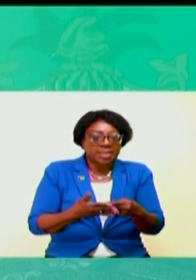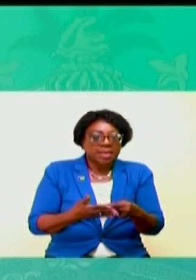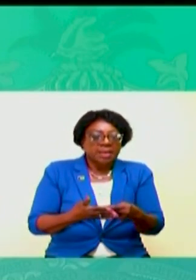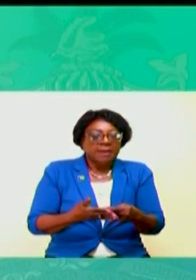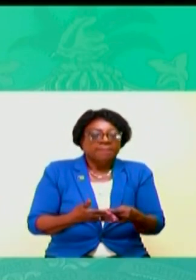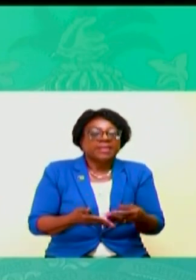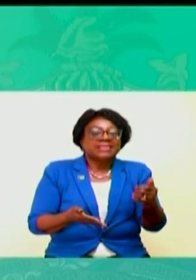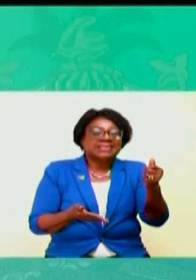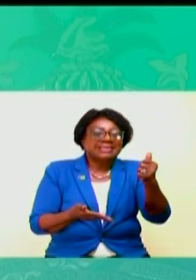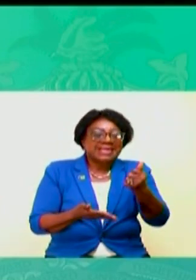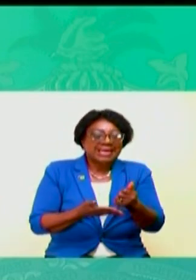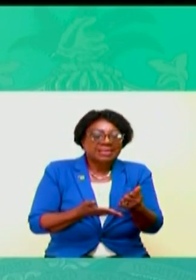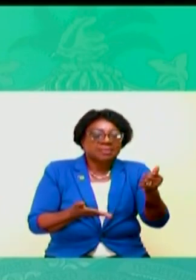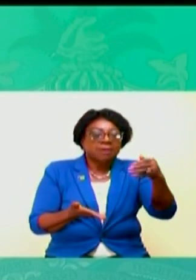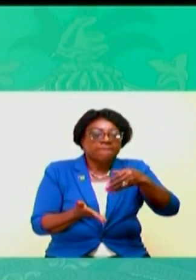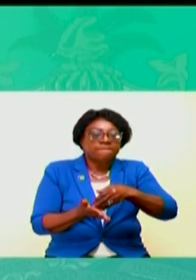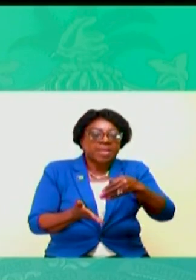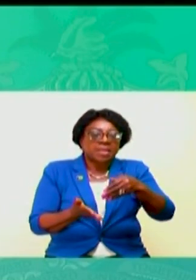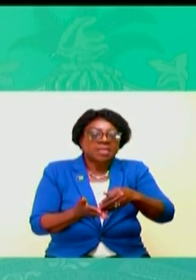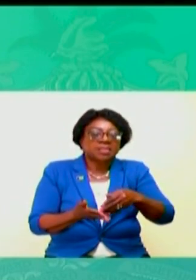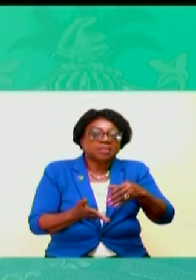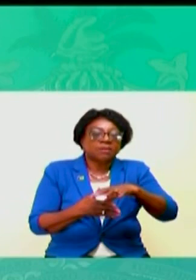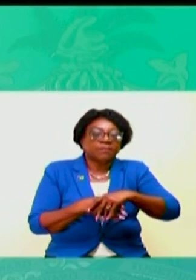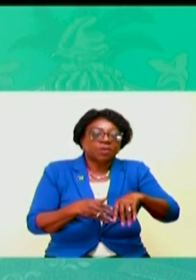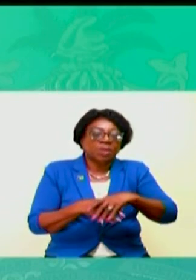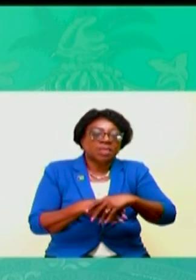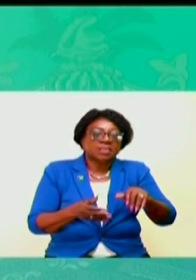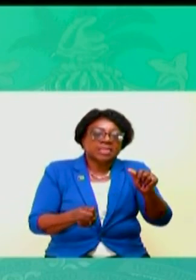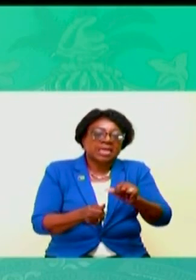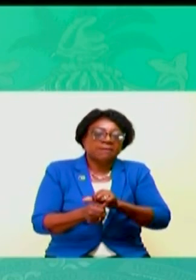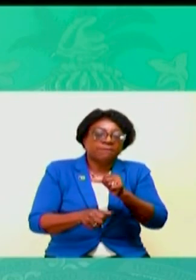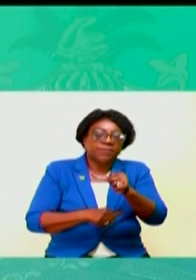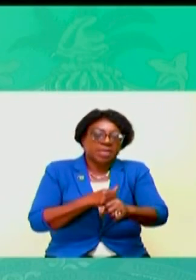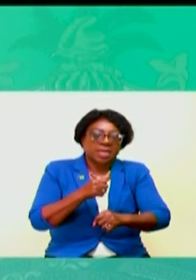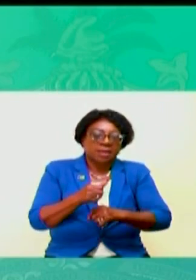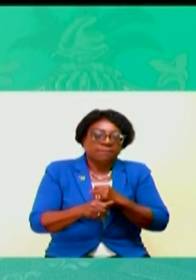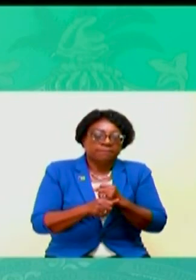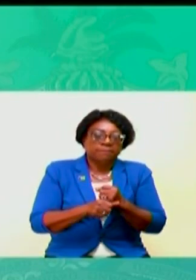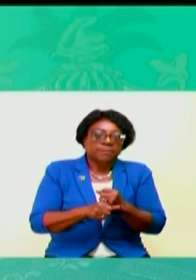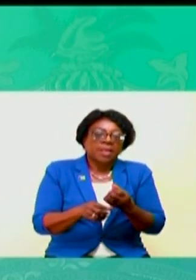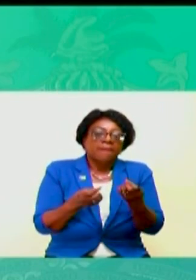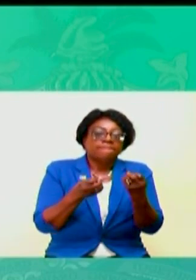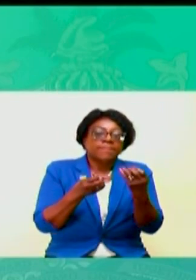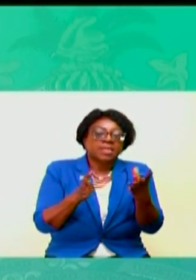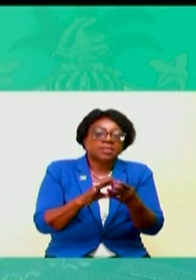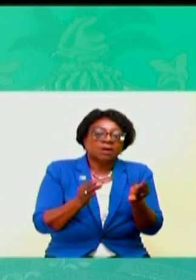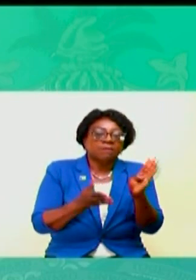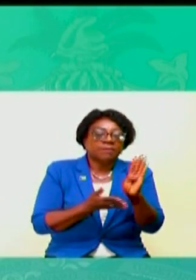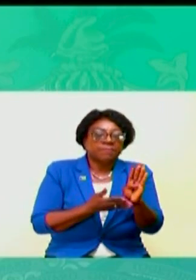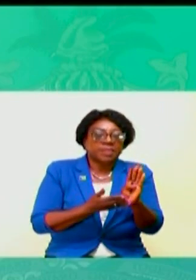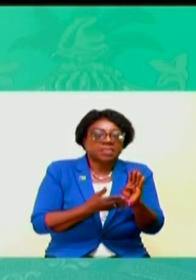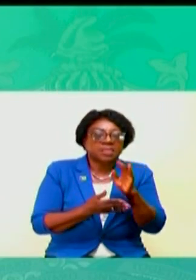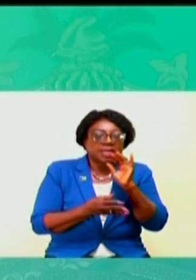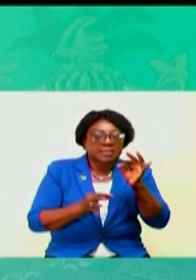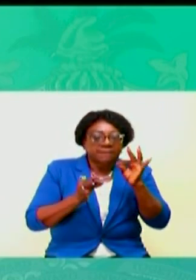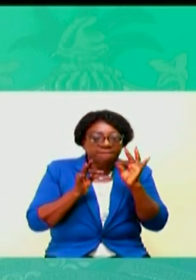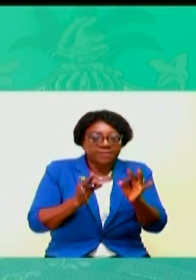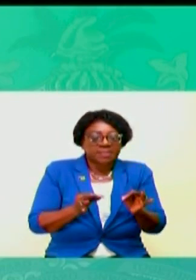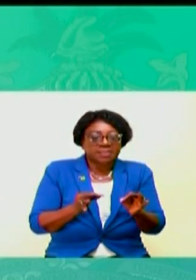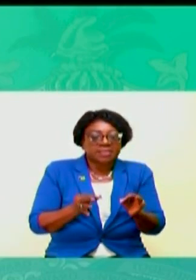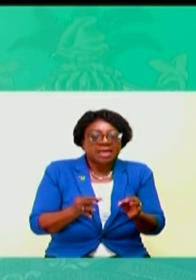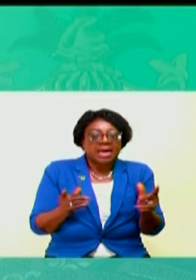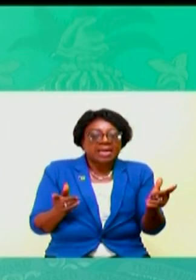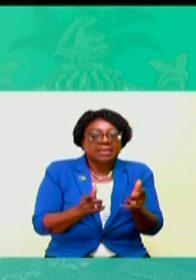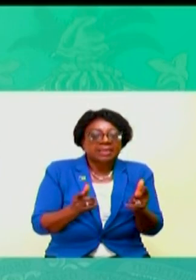annually. When it all boils down, much of the budget is fixed, and precious